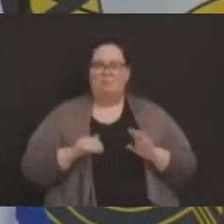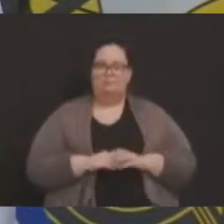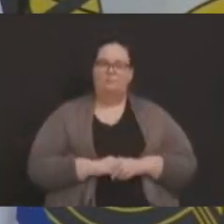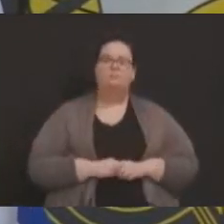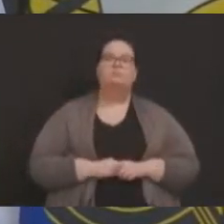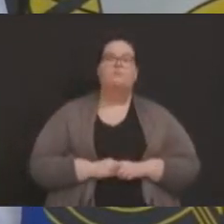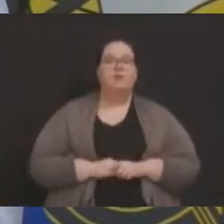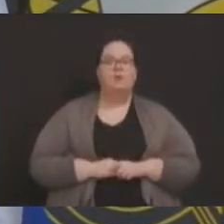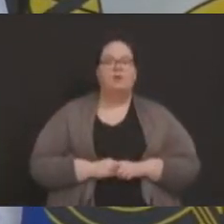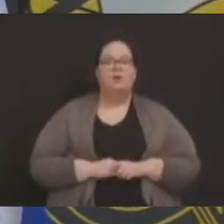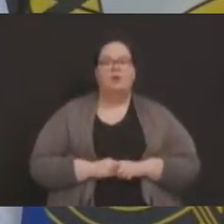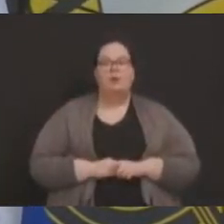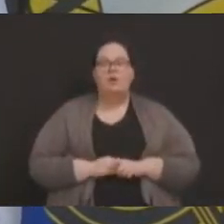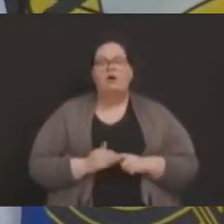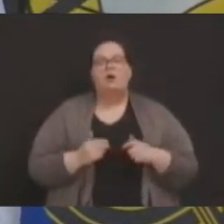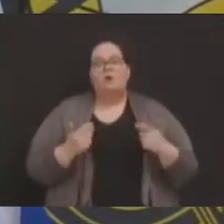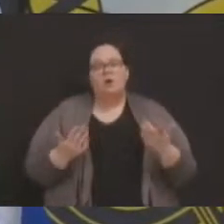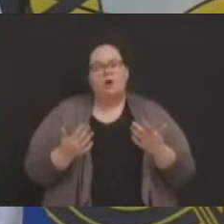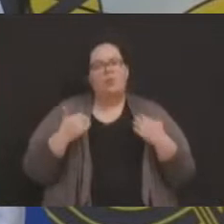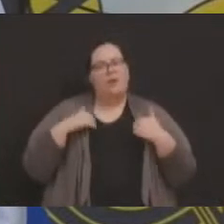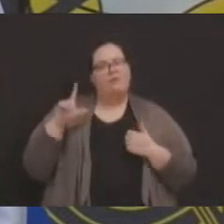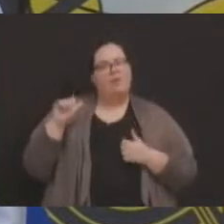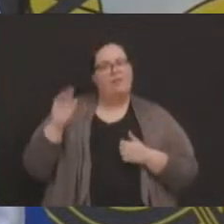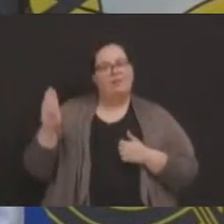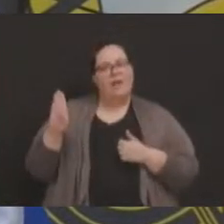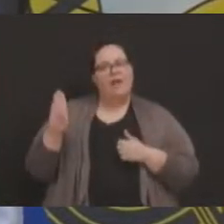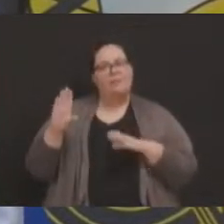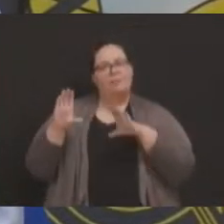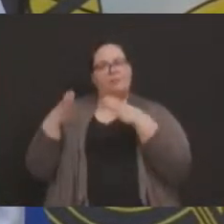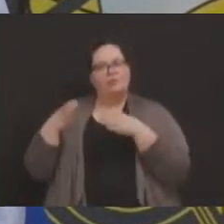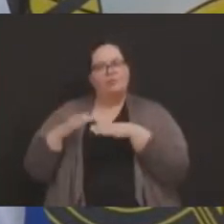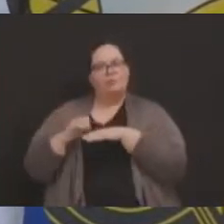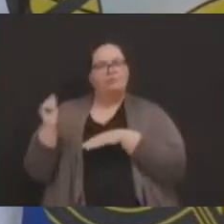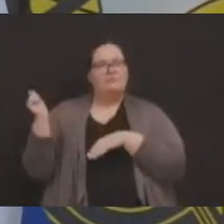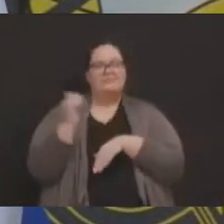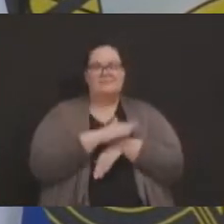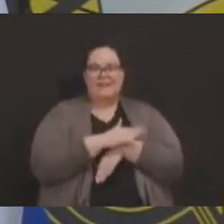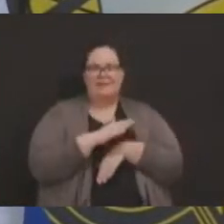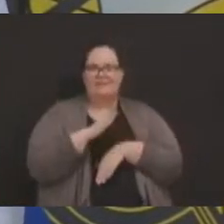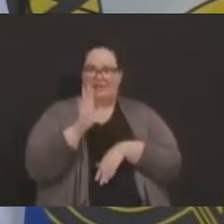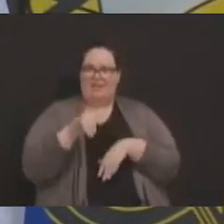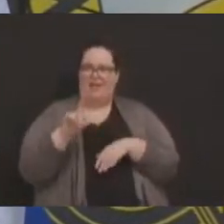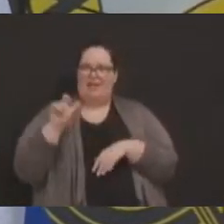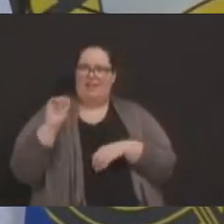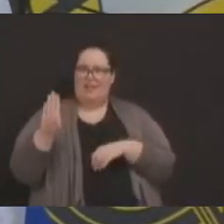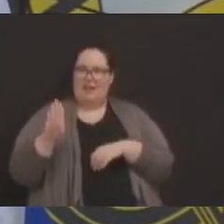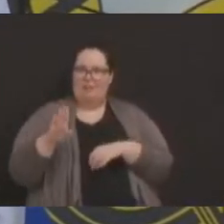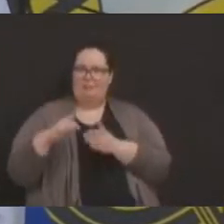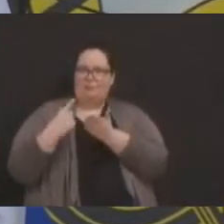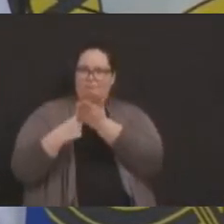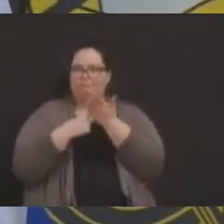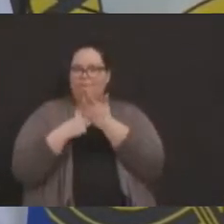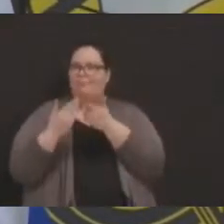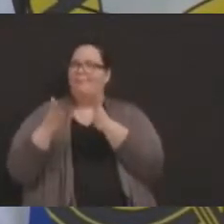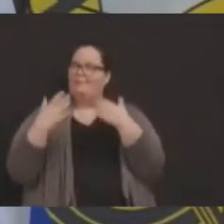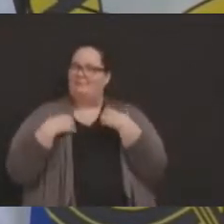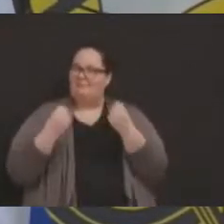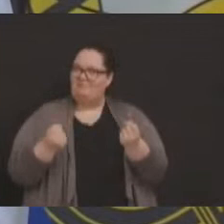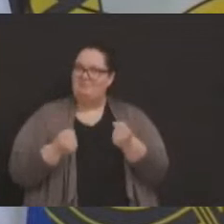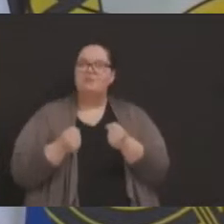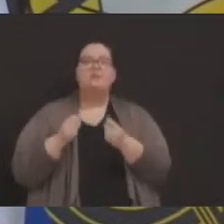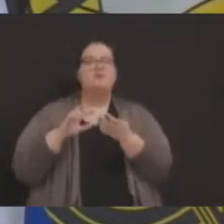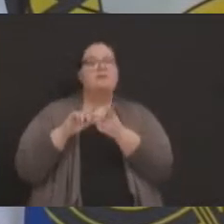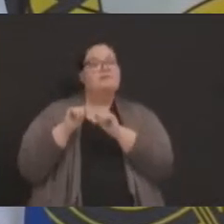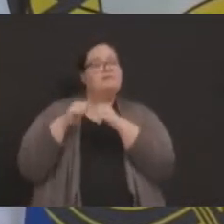public health. So these teams meet weekly, sometimes more than once a week, to discuss all of these issues and the technical